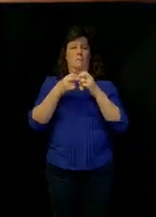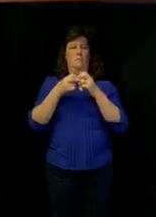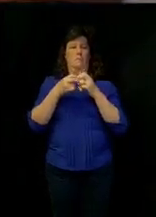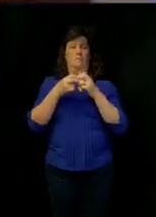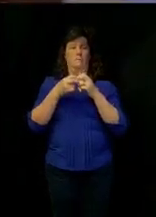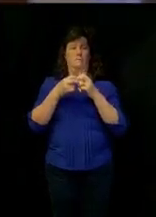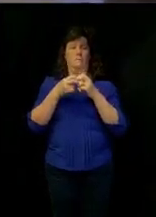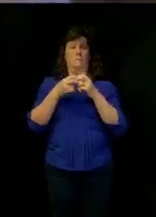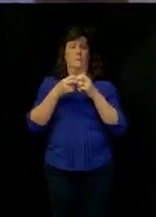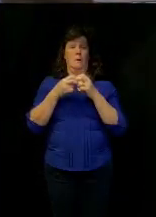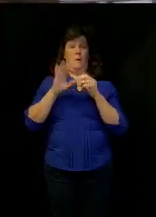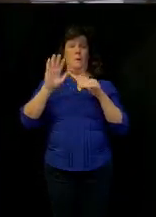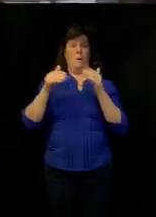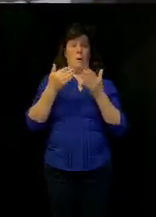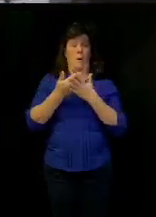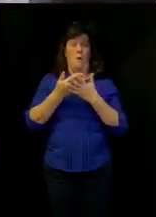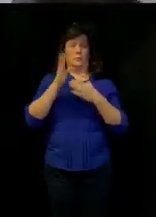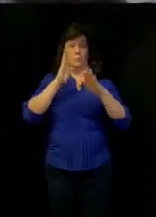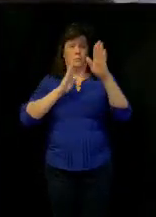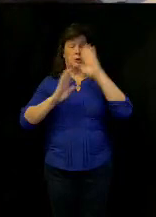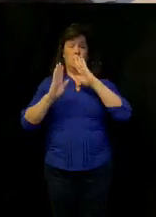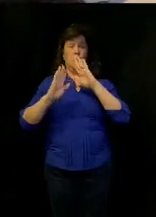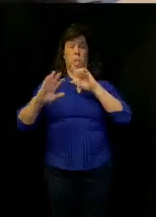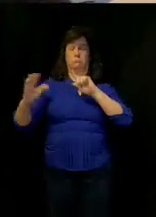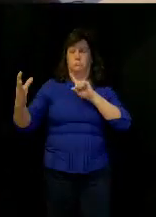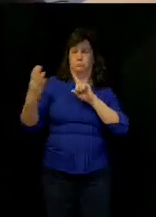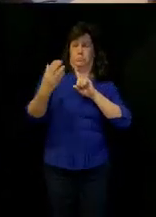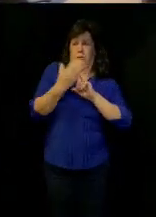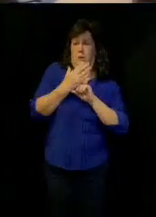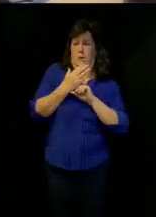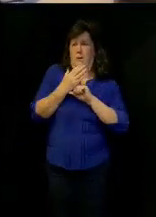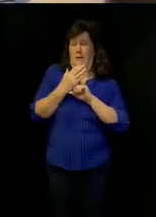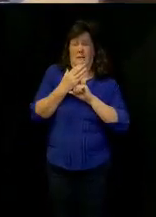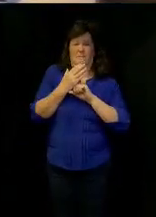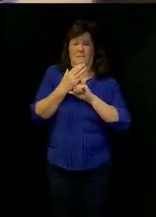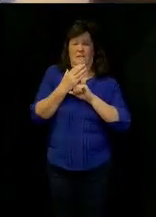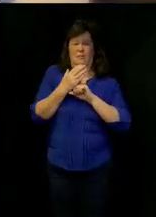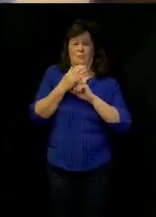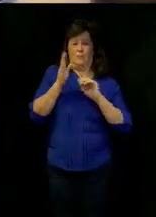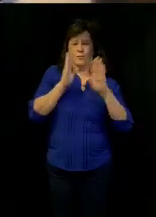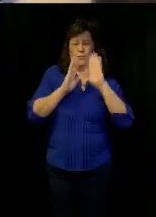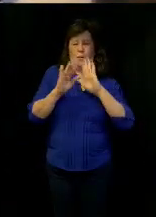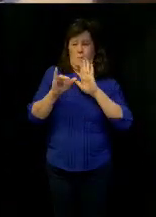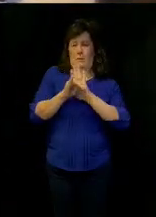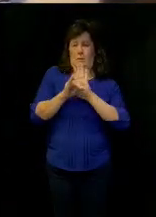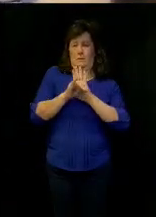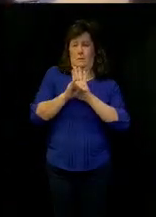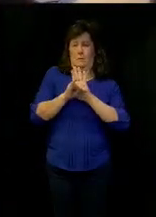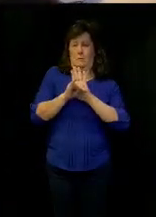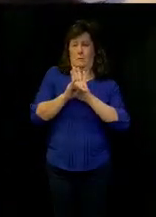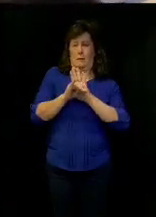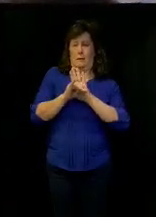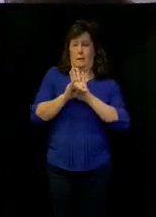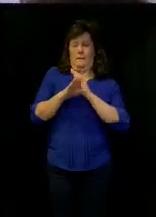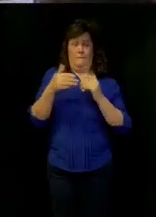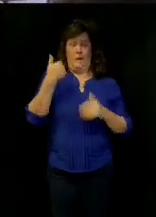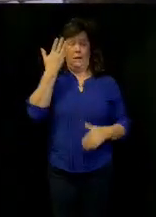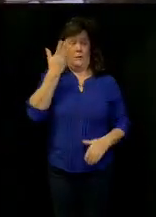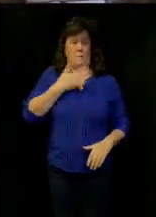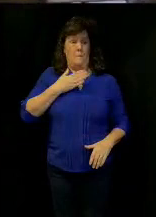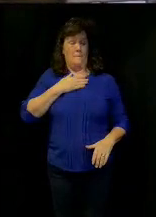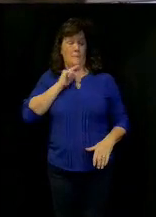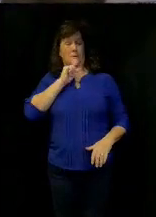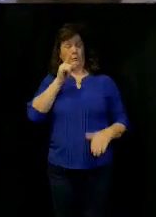So if I don't know who I am, or I forget who I am, which I'll show you that in a second, because we can forget who we